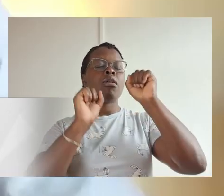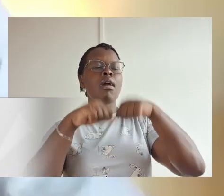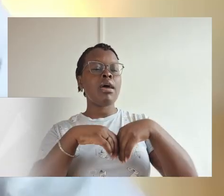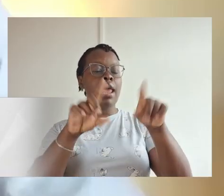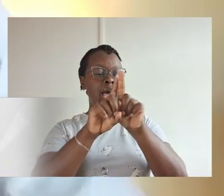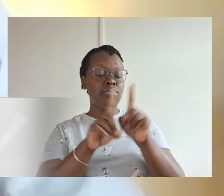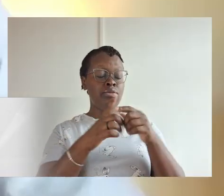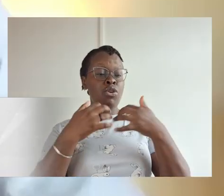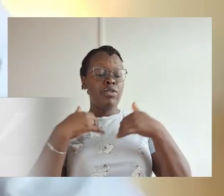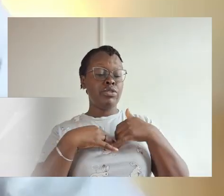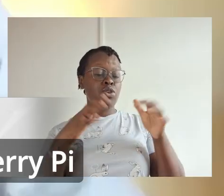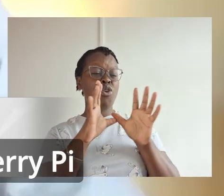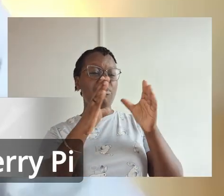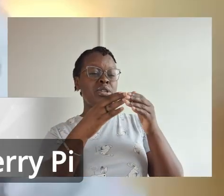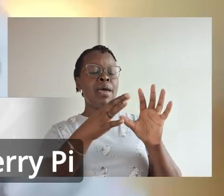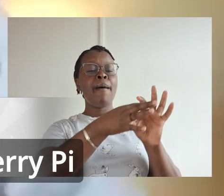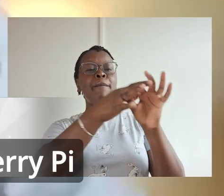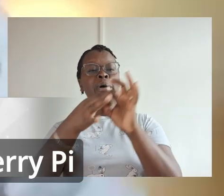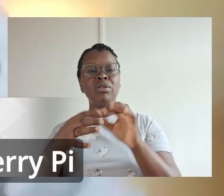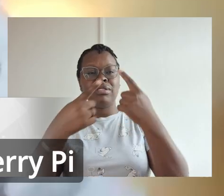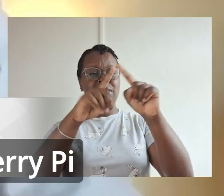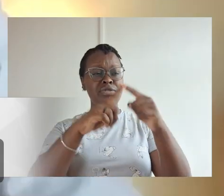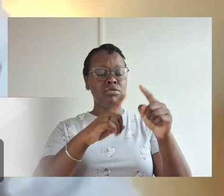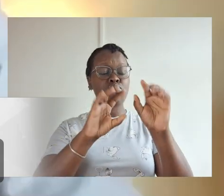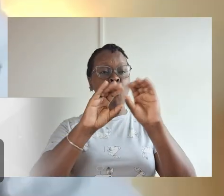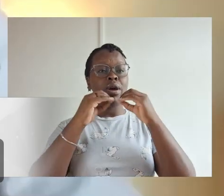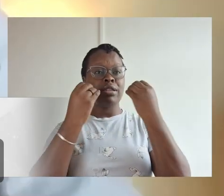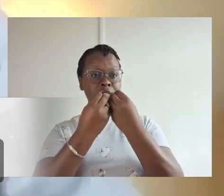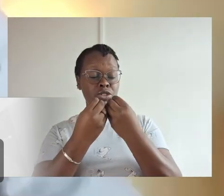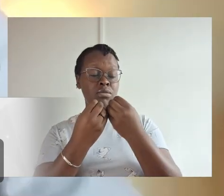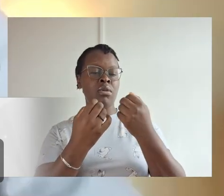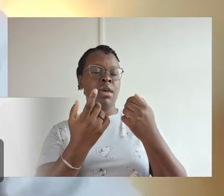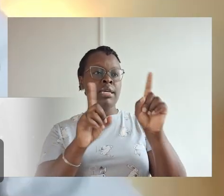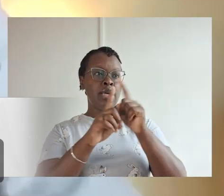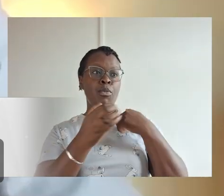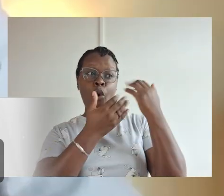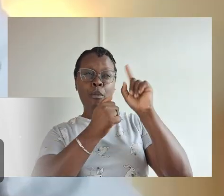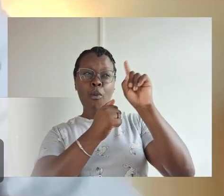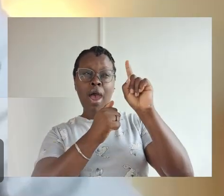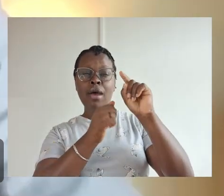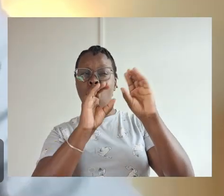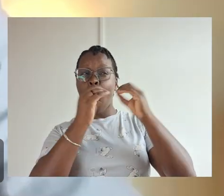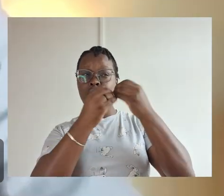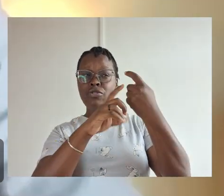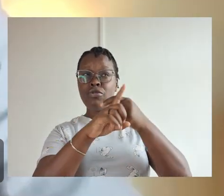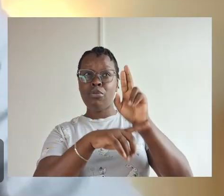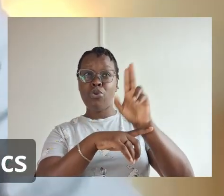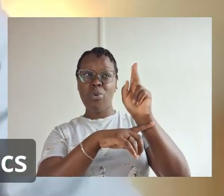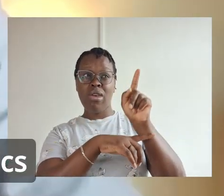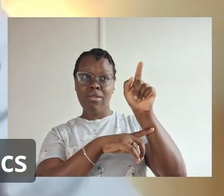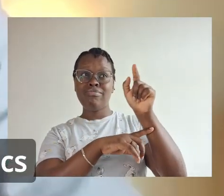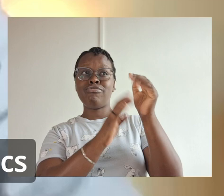for the refugee communities after the partnership with Raspberry Pi Foundation. It's a UK-based organization, and we